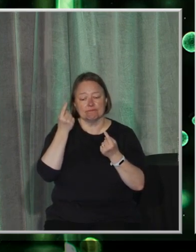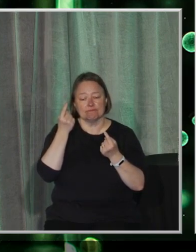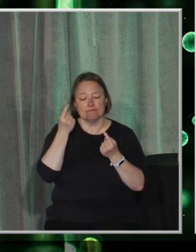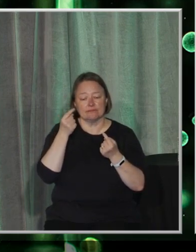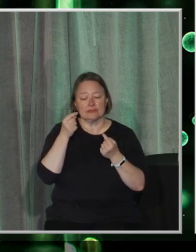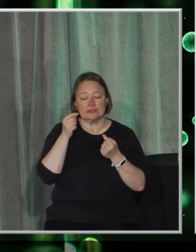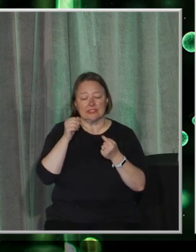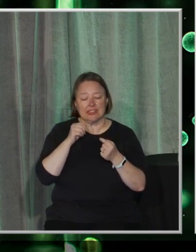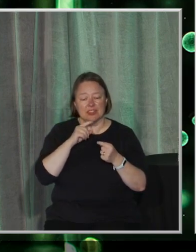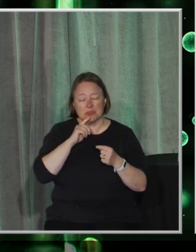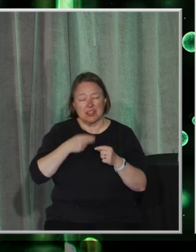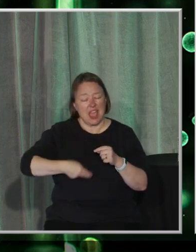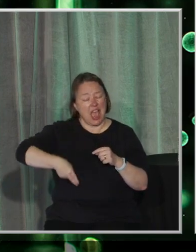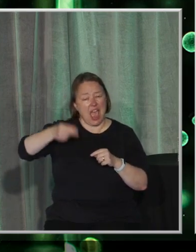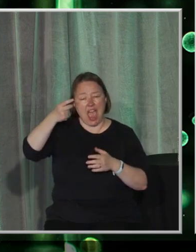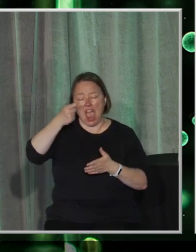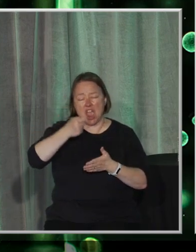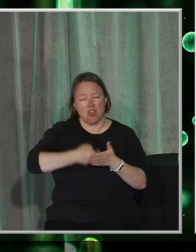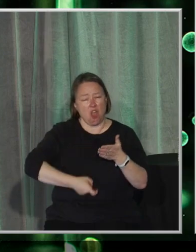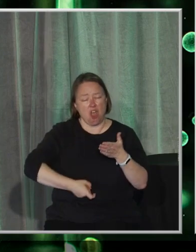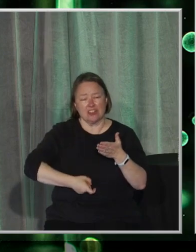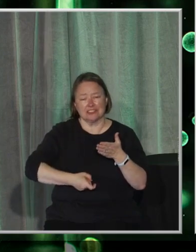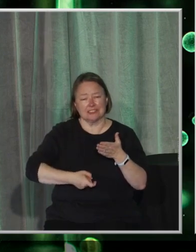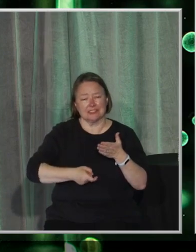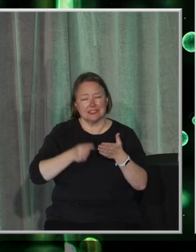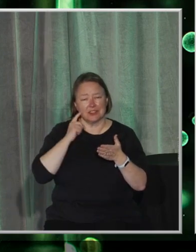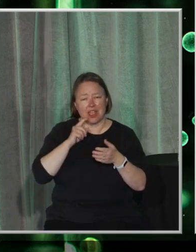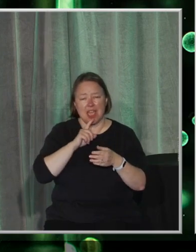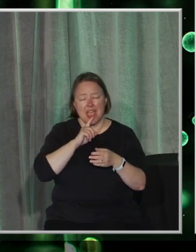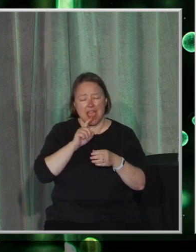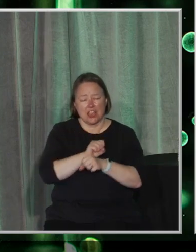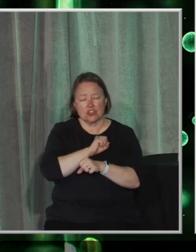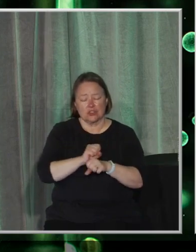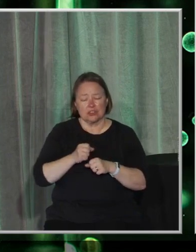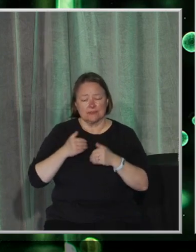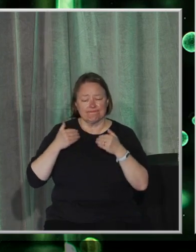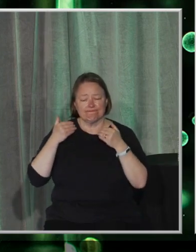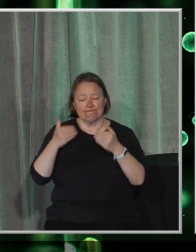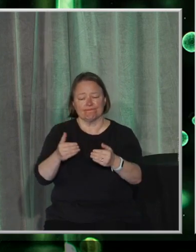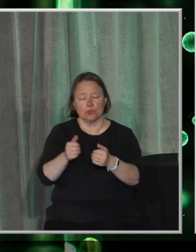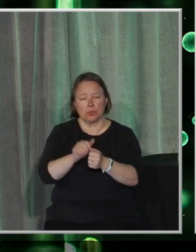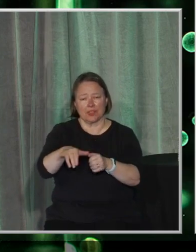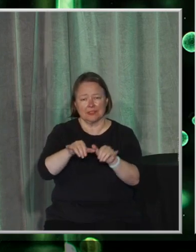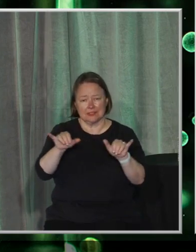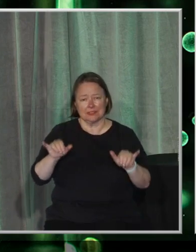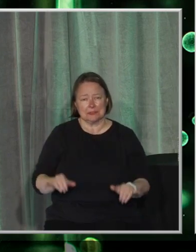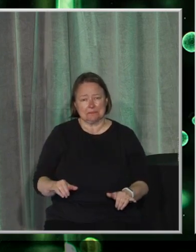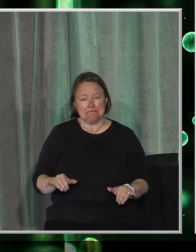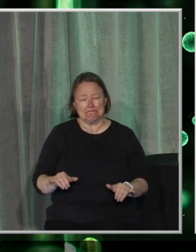potential high capital cost of actually implementing this system.